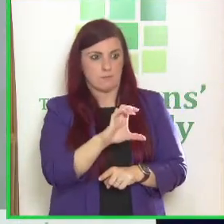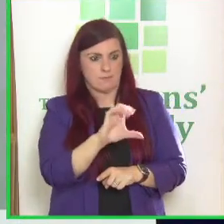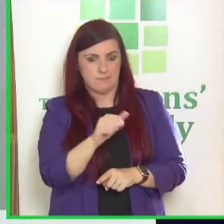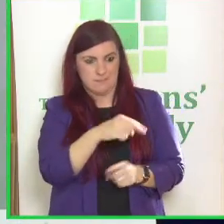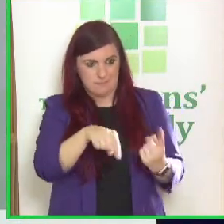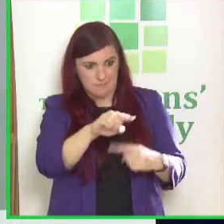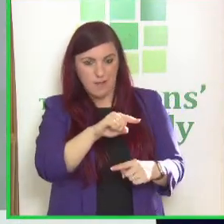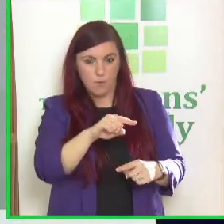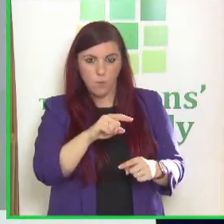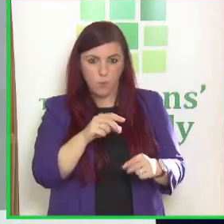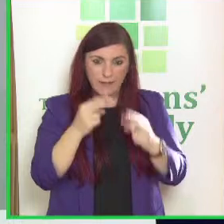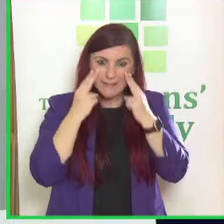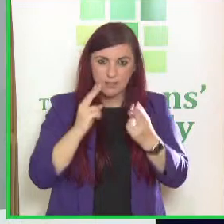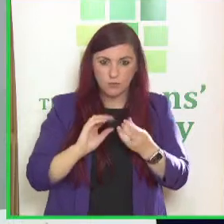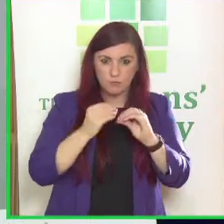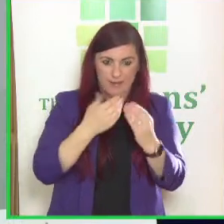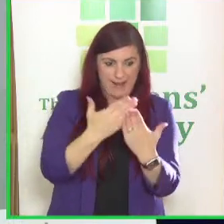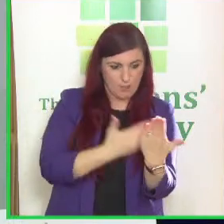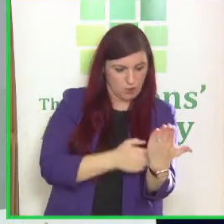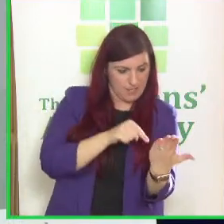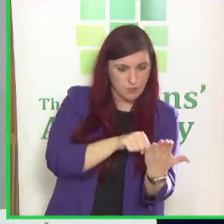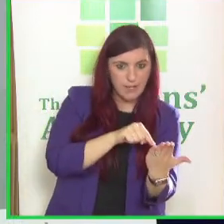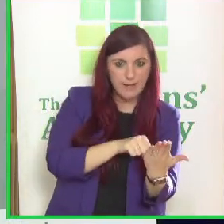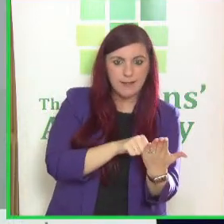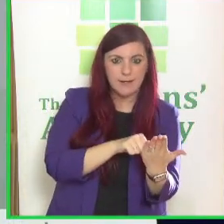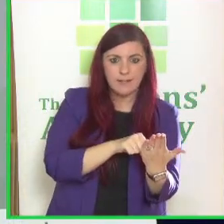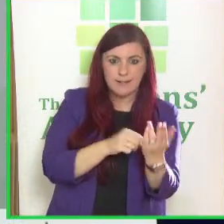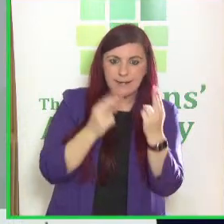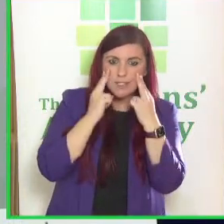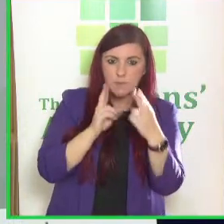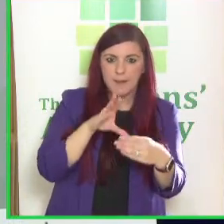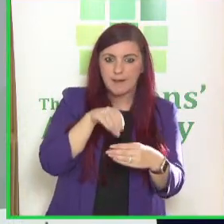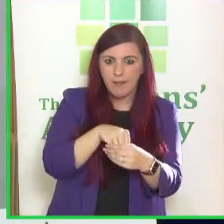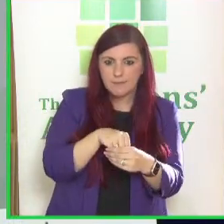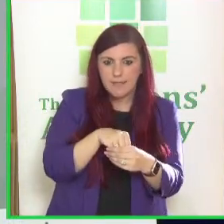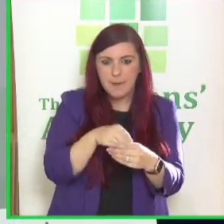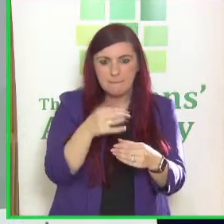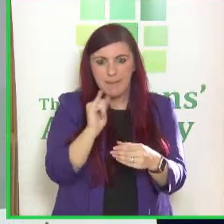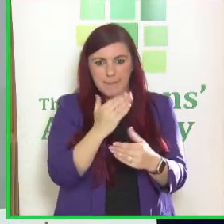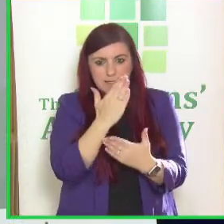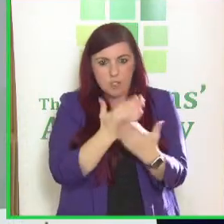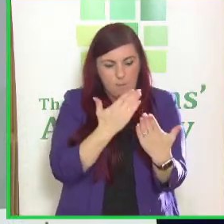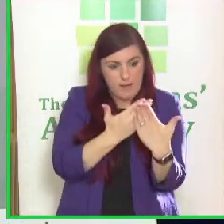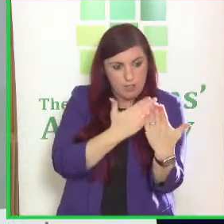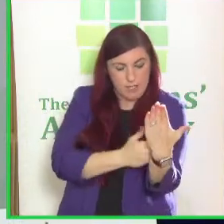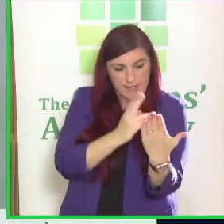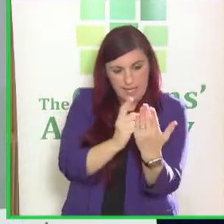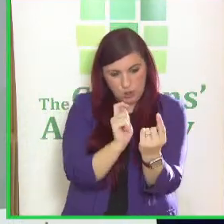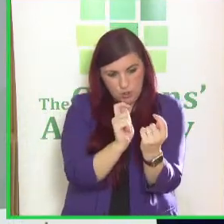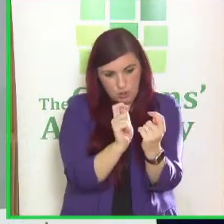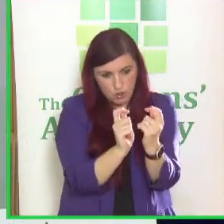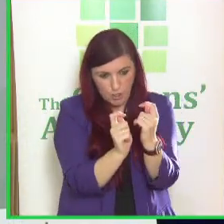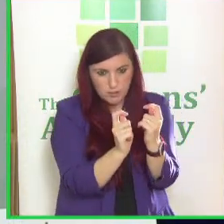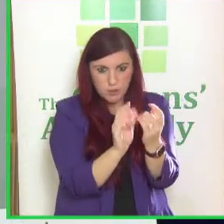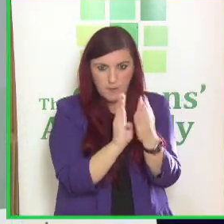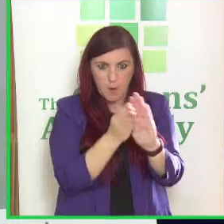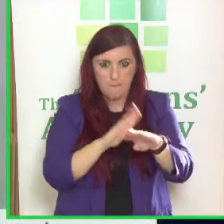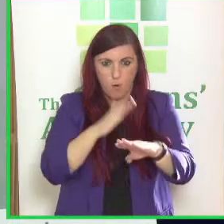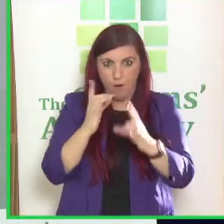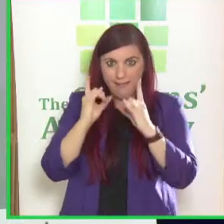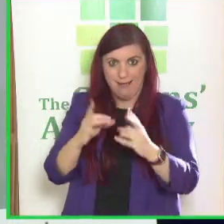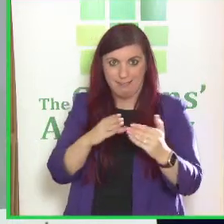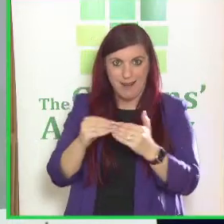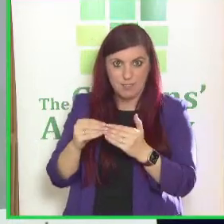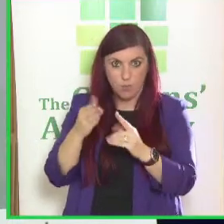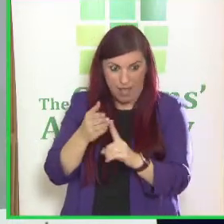legislation, there has been legislation on the shelf which hasn't been enacted, which could have moved us in a health-led approach. So we want to see this now really